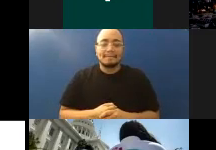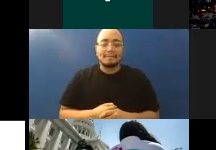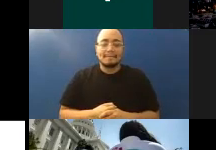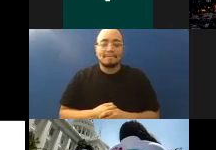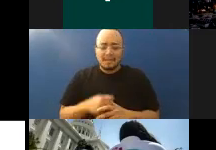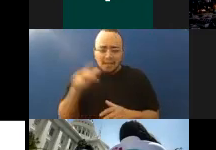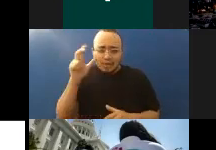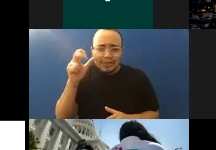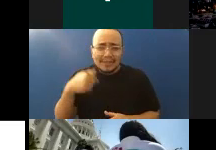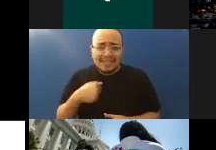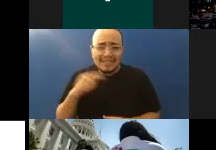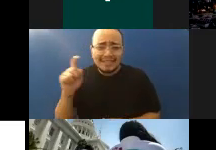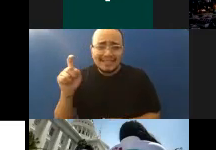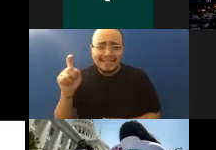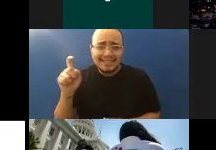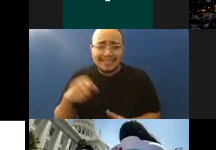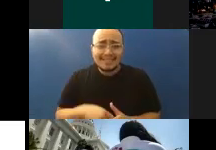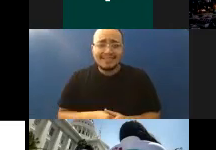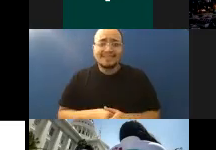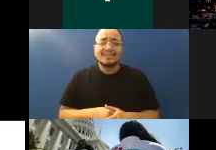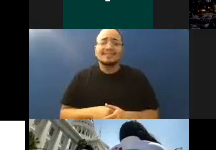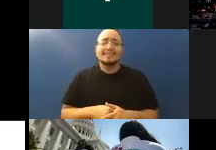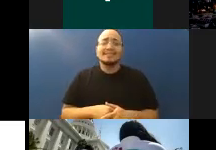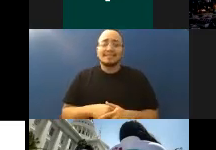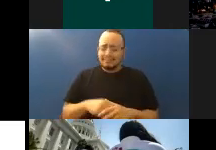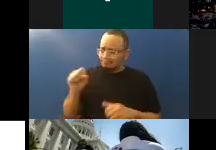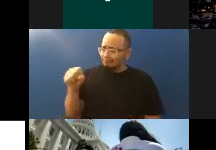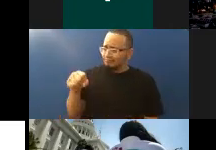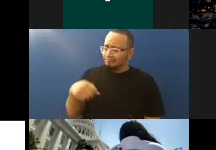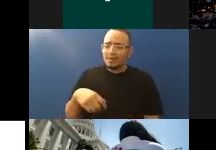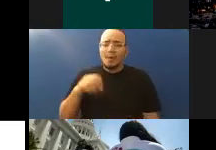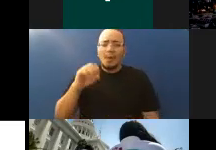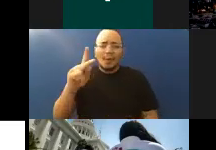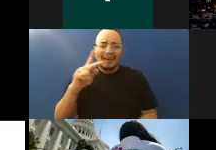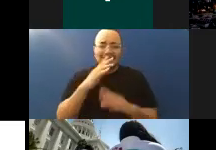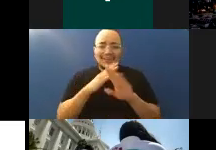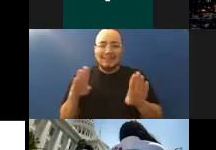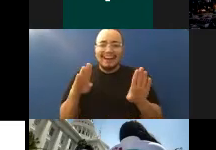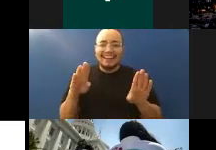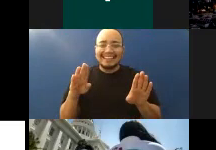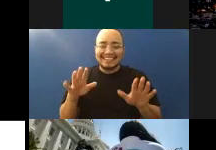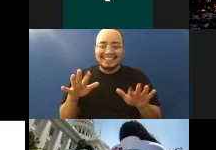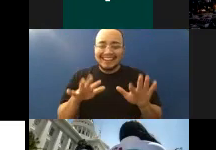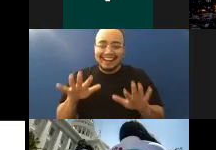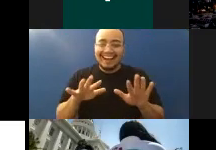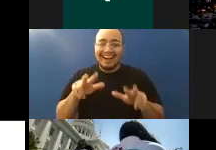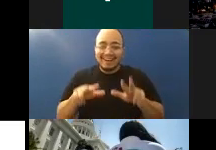me? Yes. Okay. Because I was like, everybody's so quiet. I'm like, can y'all hear me?